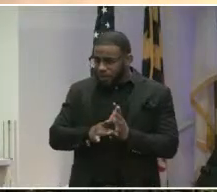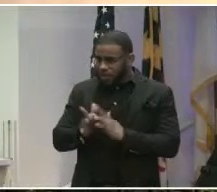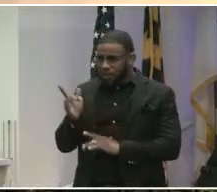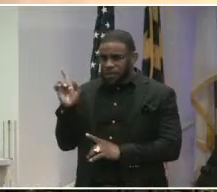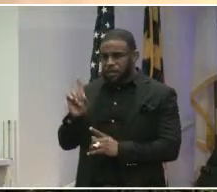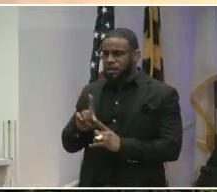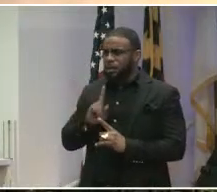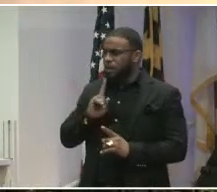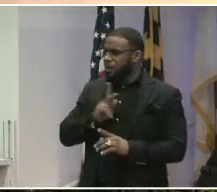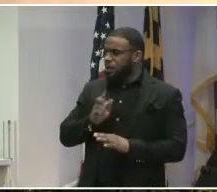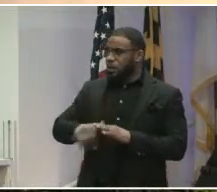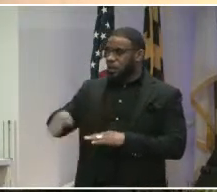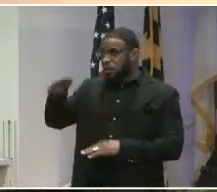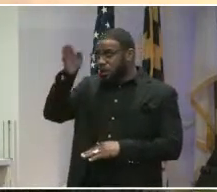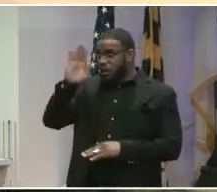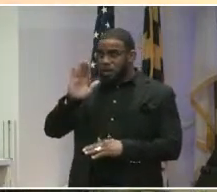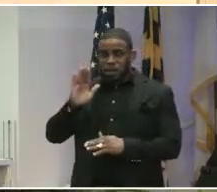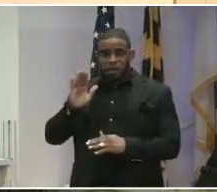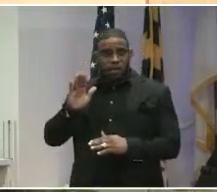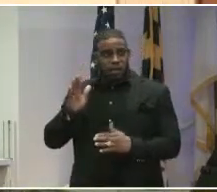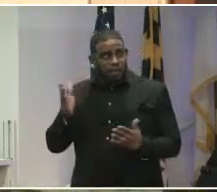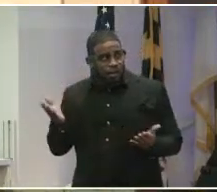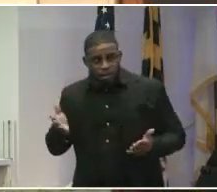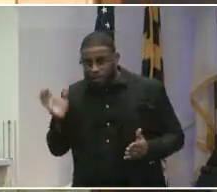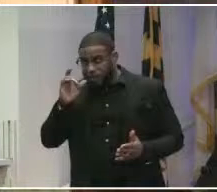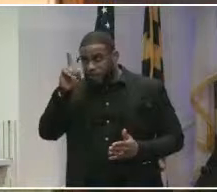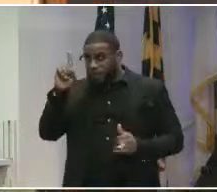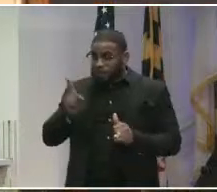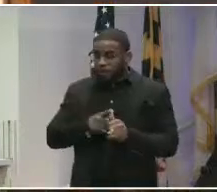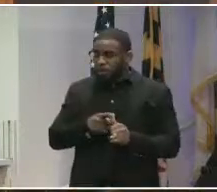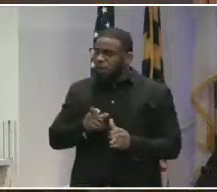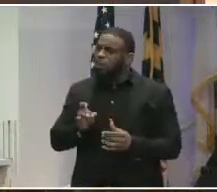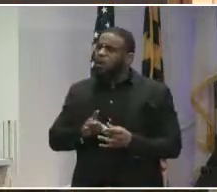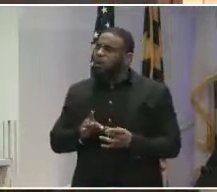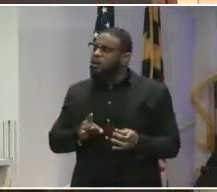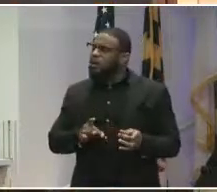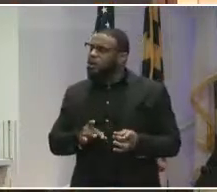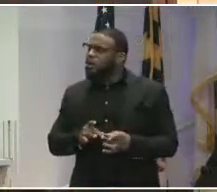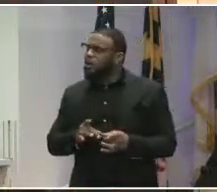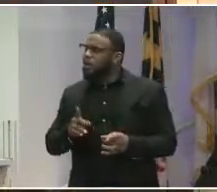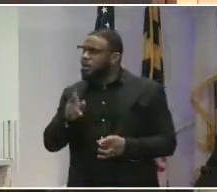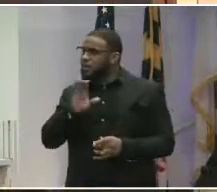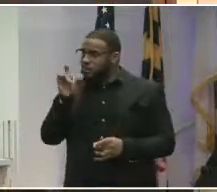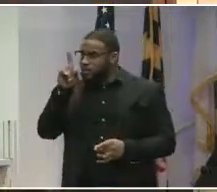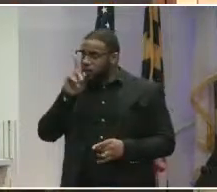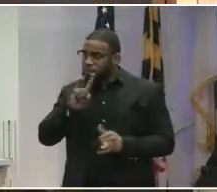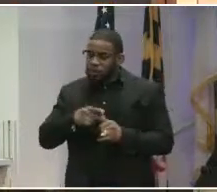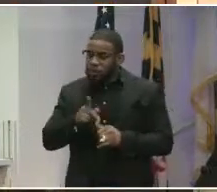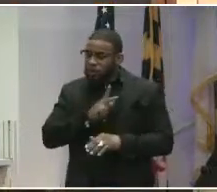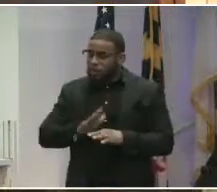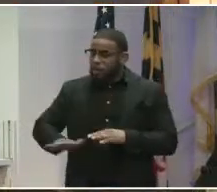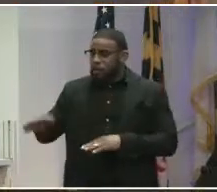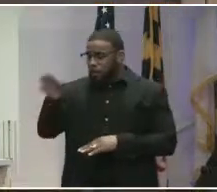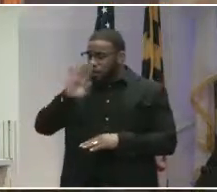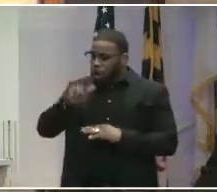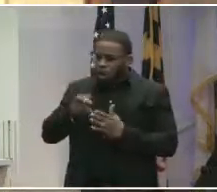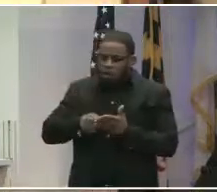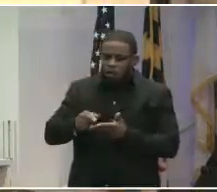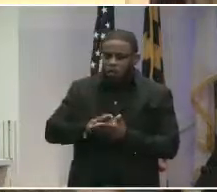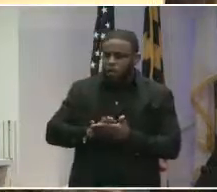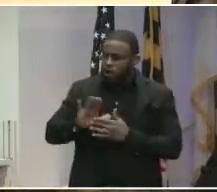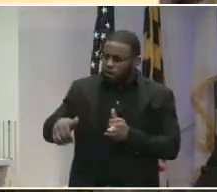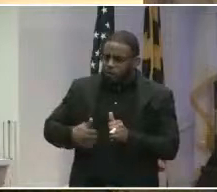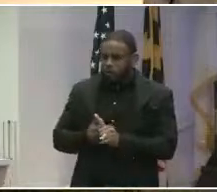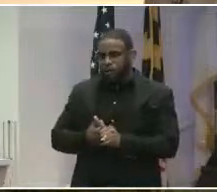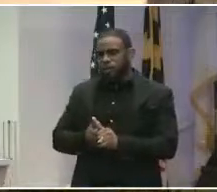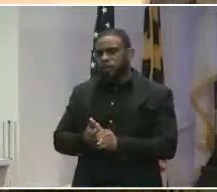came? He said, the kingdom of God is at hand. Seek ye first. What did he say? And all of his. Come